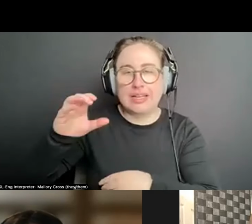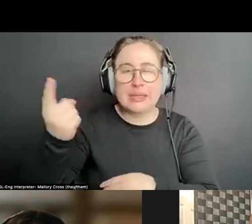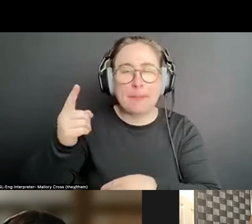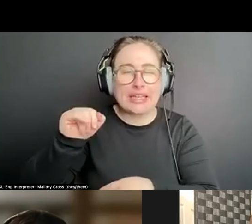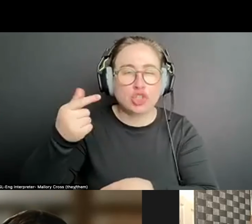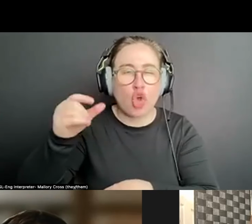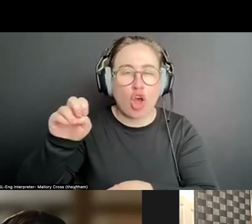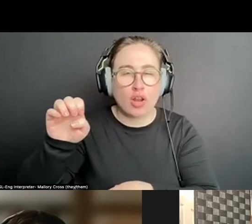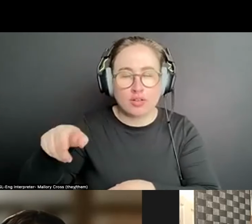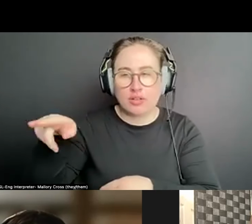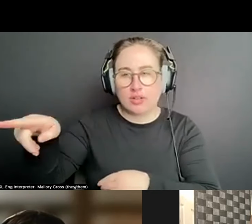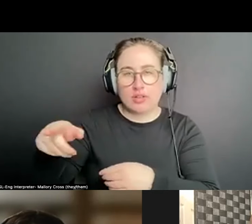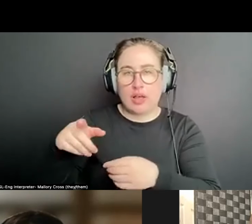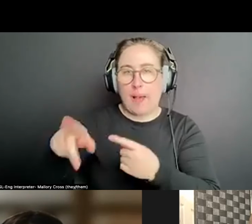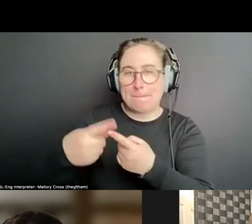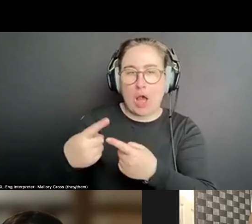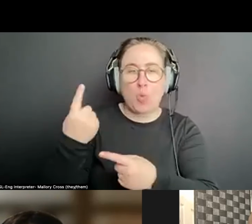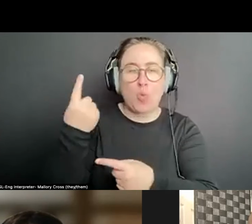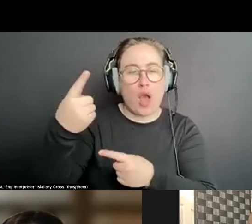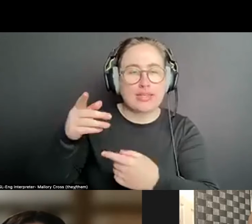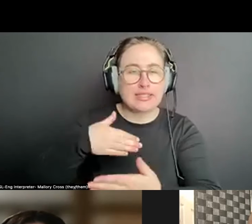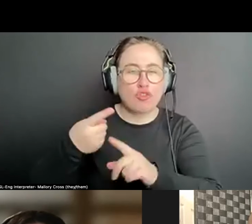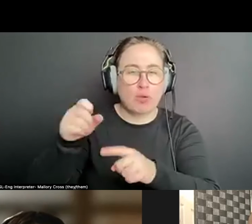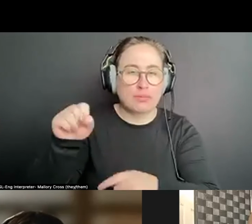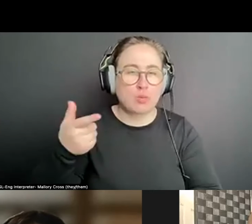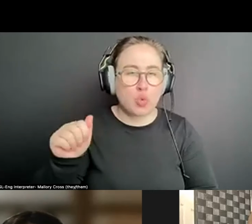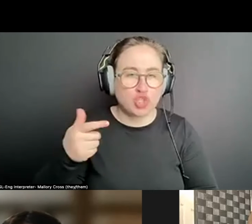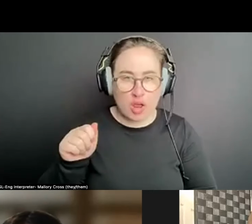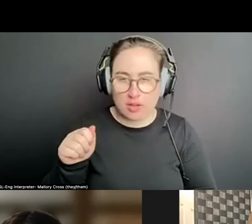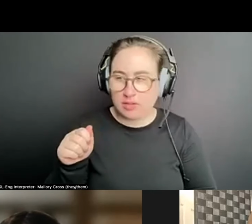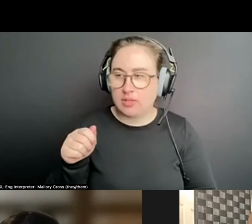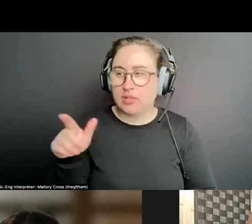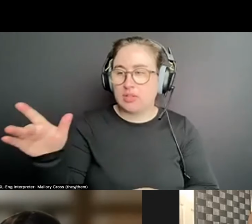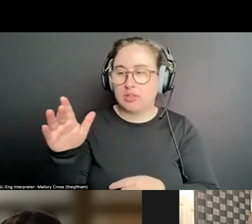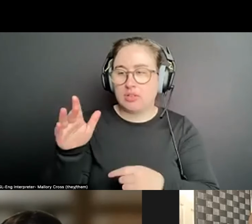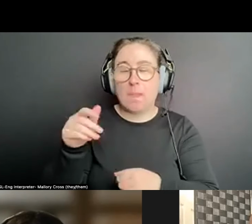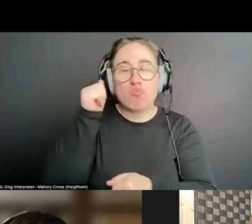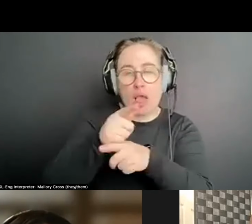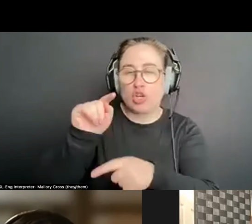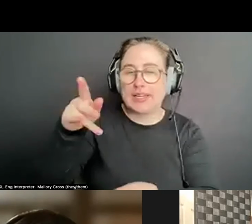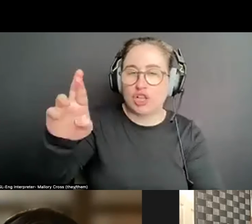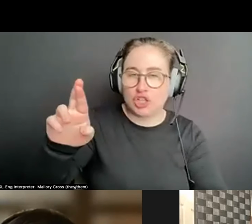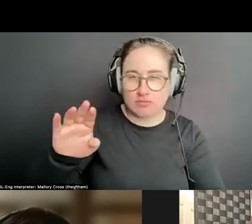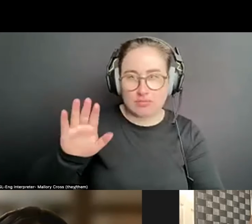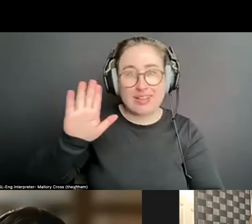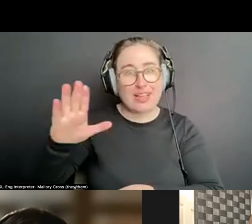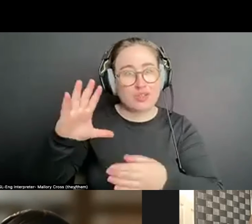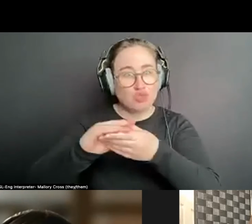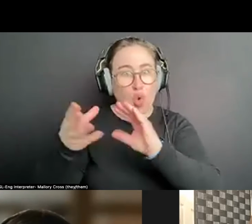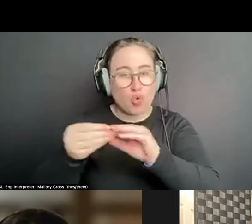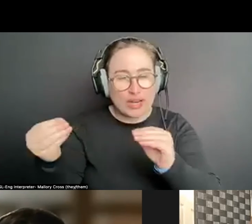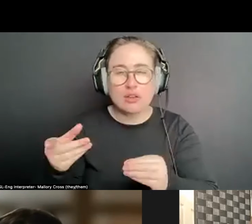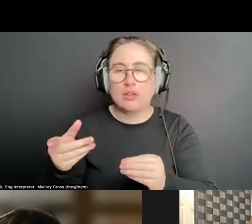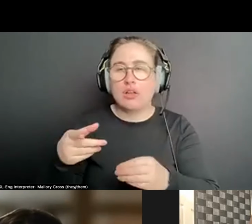a spiritual singer from South Georgia. And this story of brother Taylor is told through a remarkable archive of